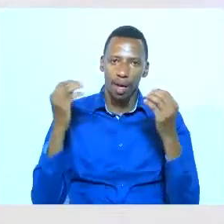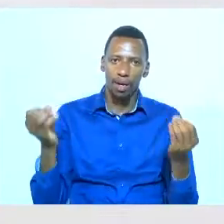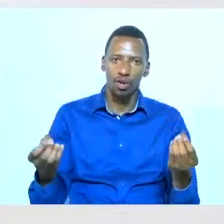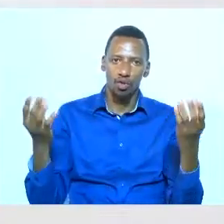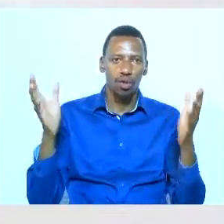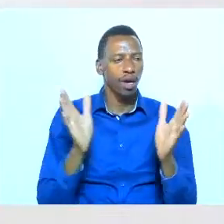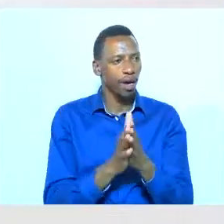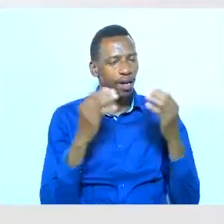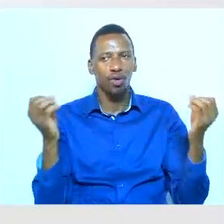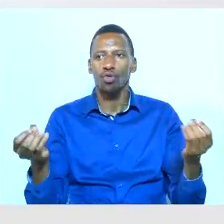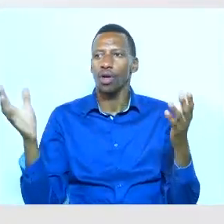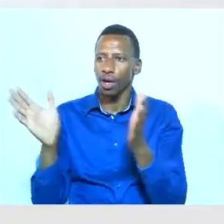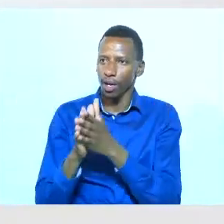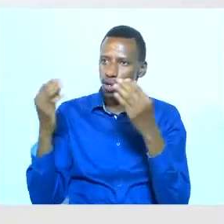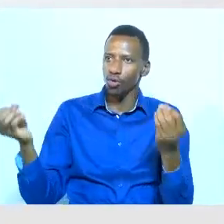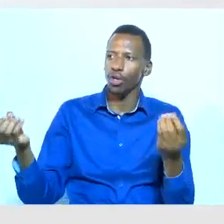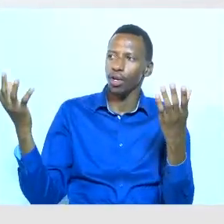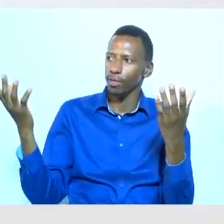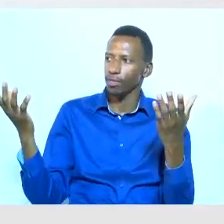Hallelujah, hallelujah.